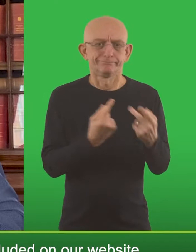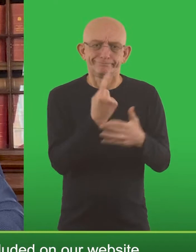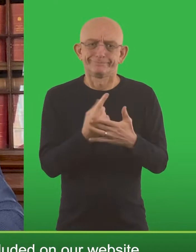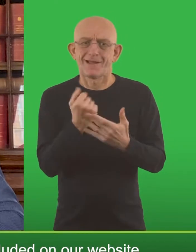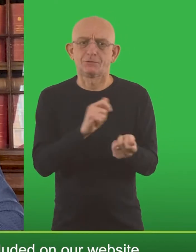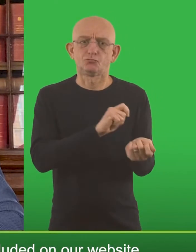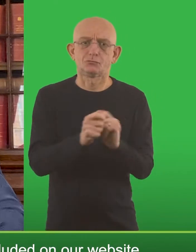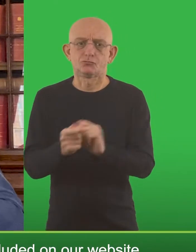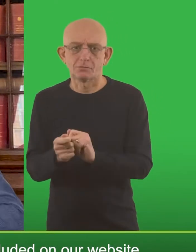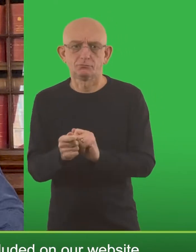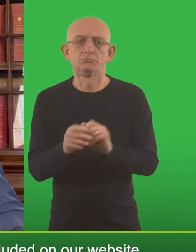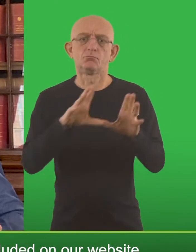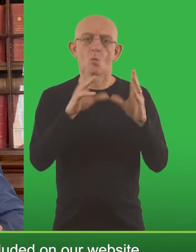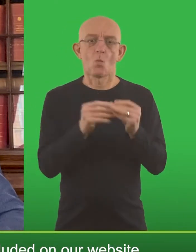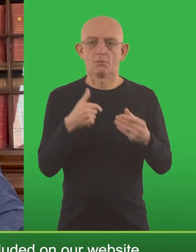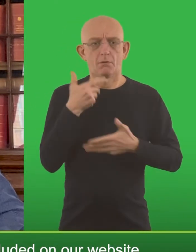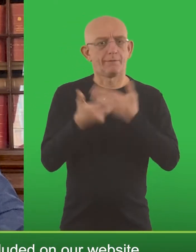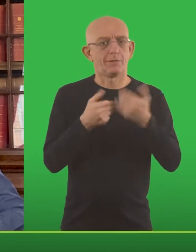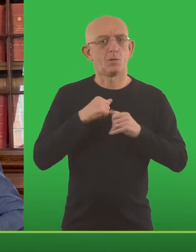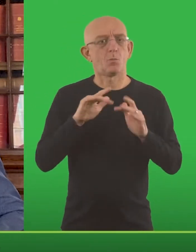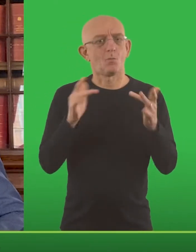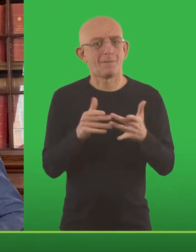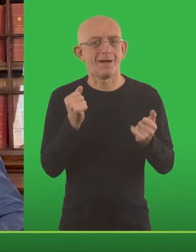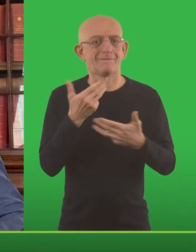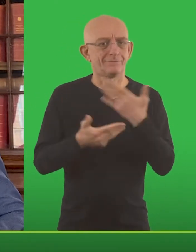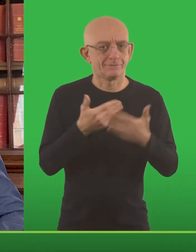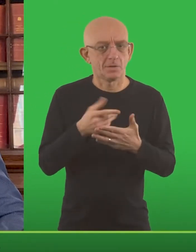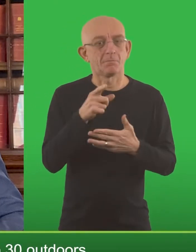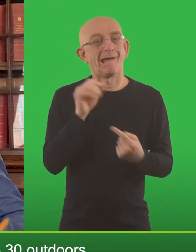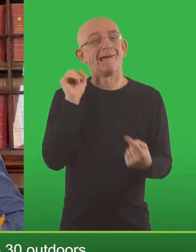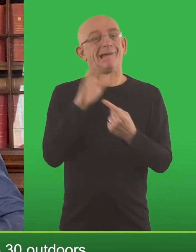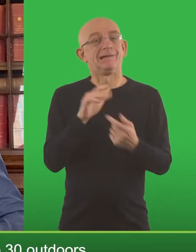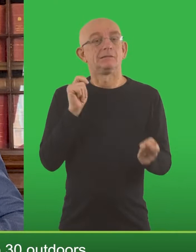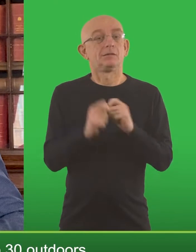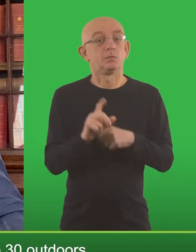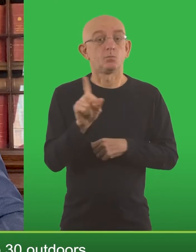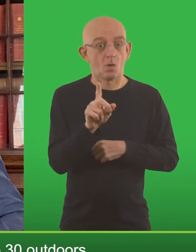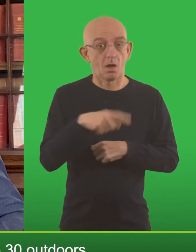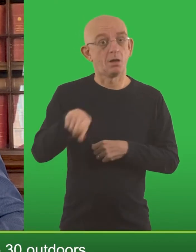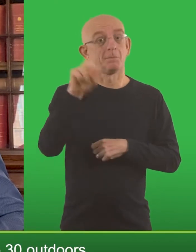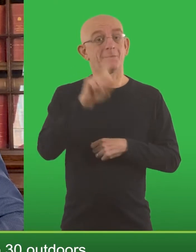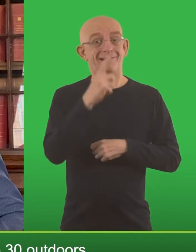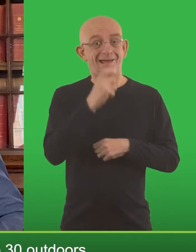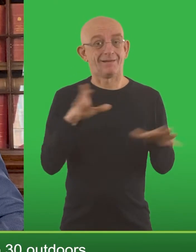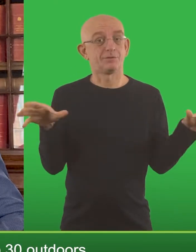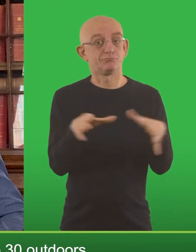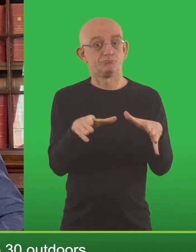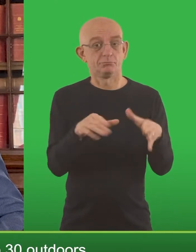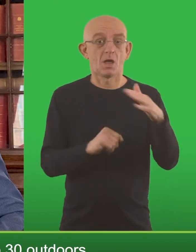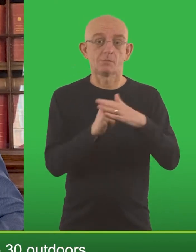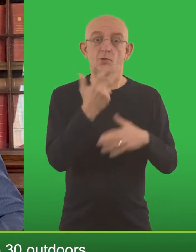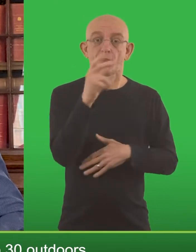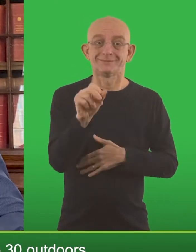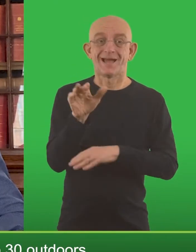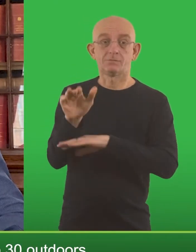are included on our website, and the details are at the end. So the key changes: people can meet in groups of up to 30 outdoors. 6 people or